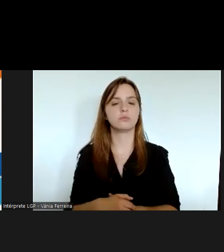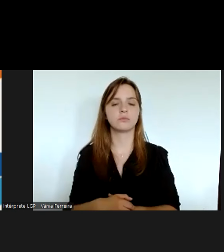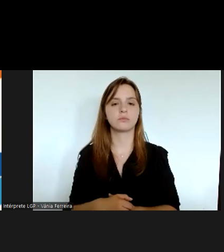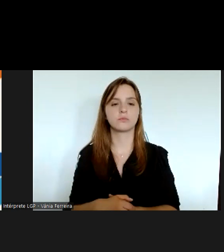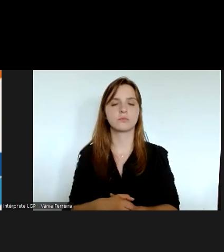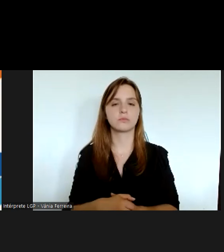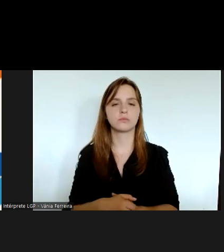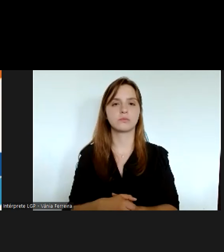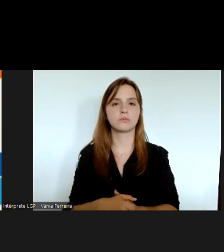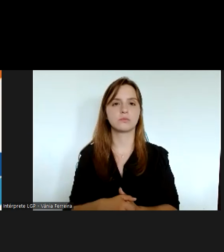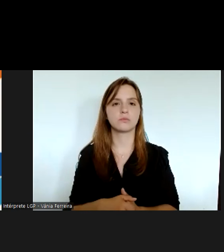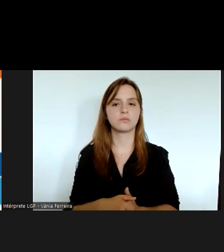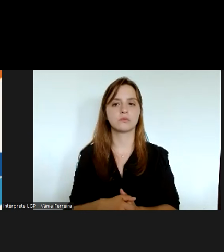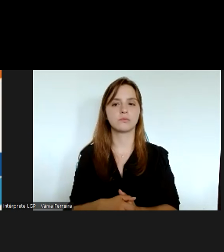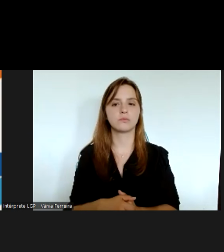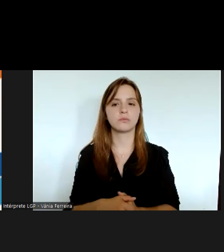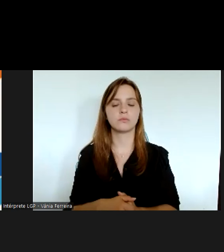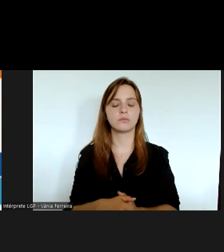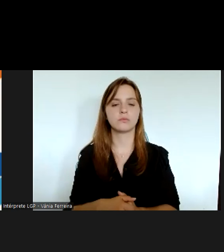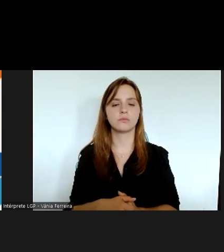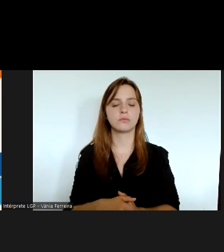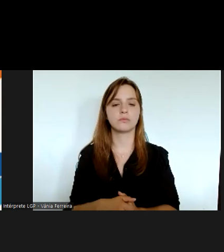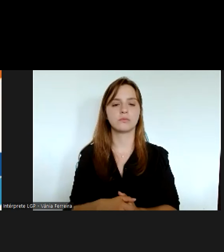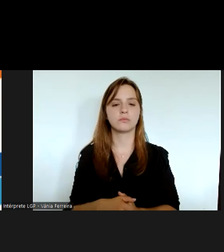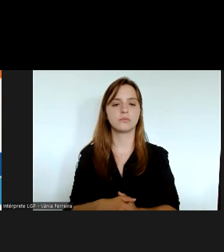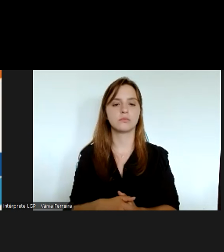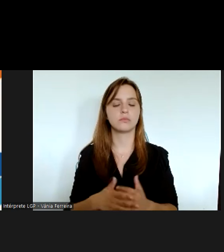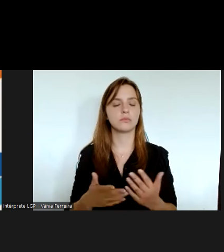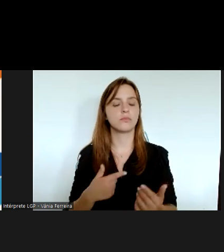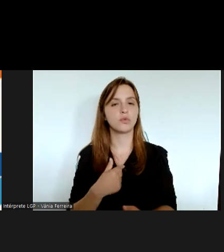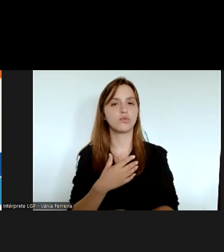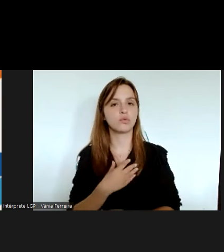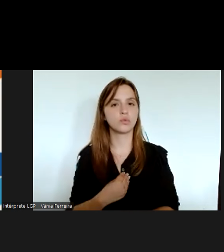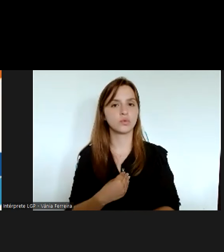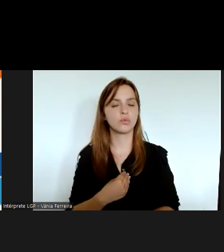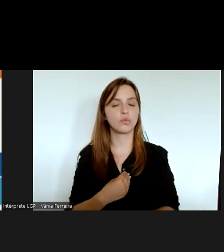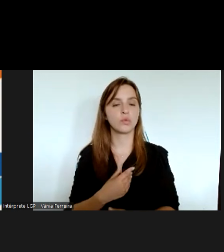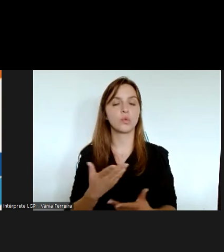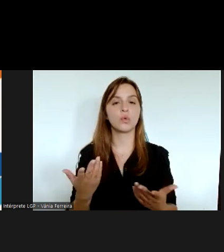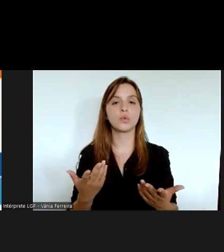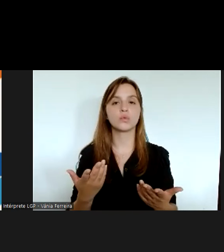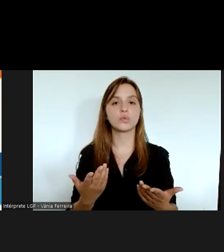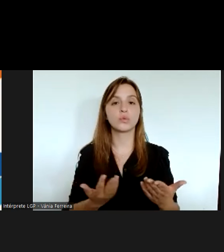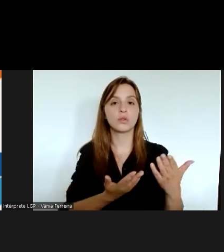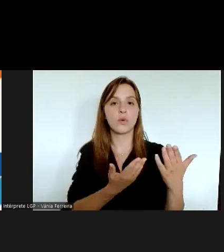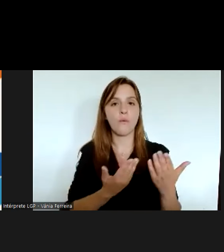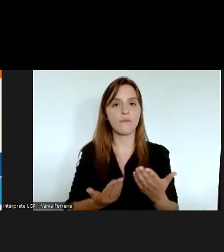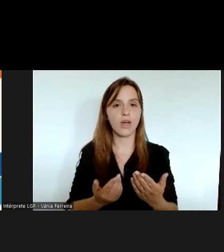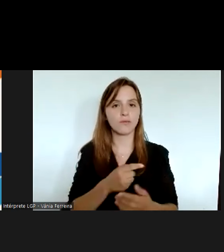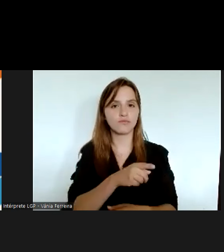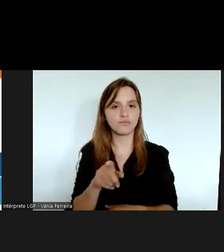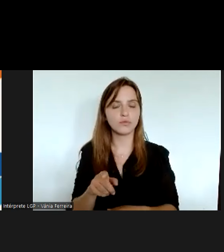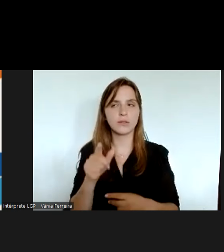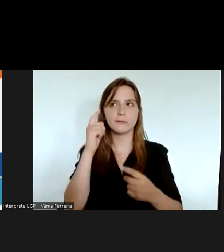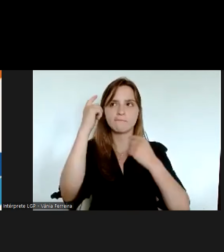so I think, Dennis, I would like to invite you to reflect on what